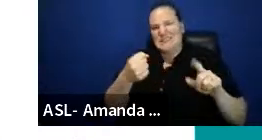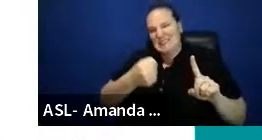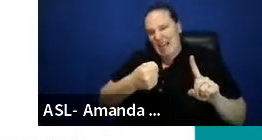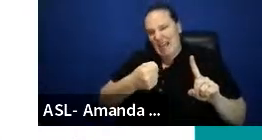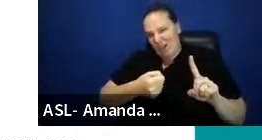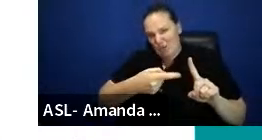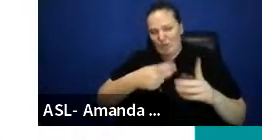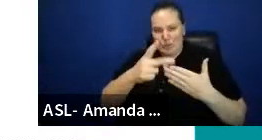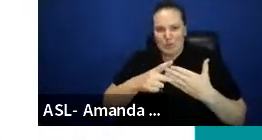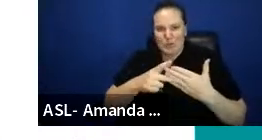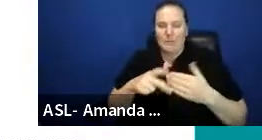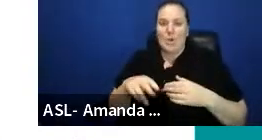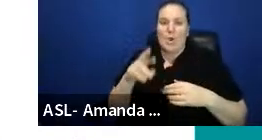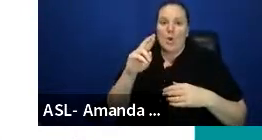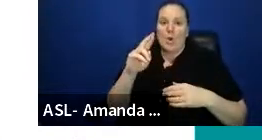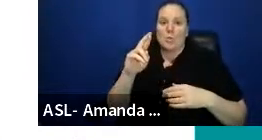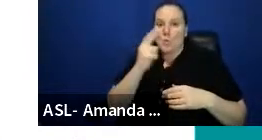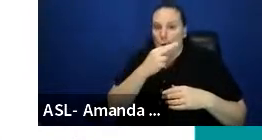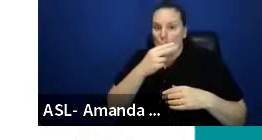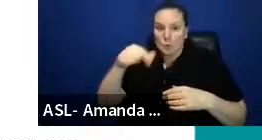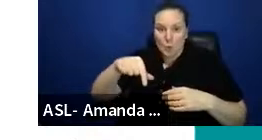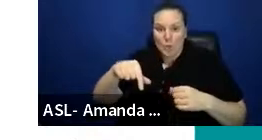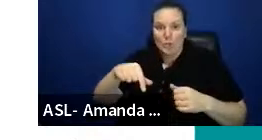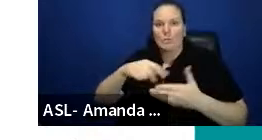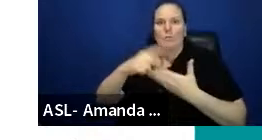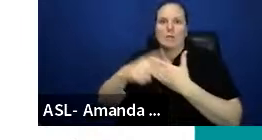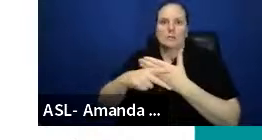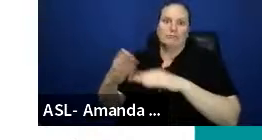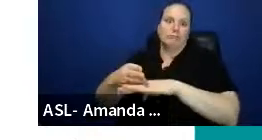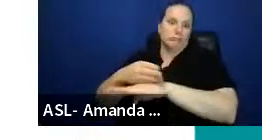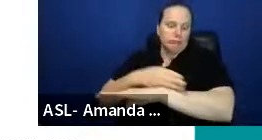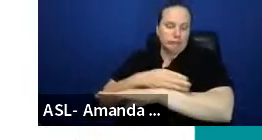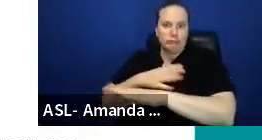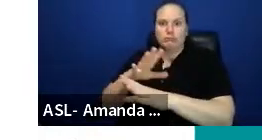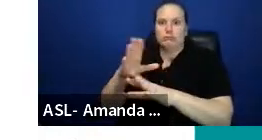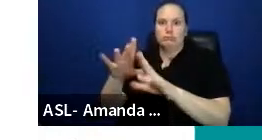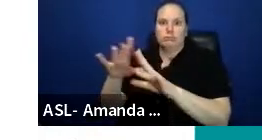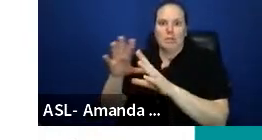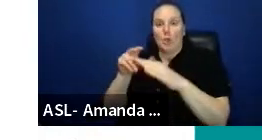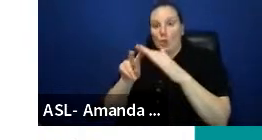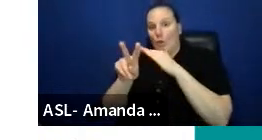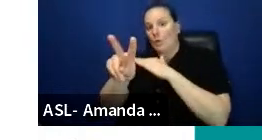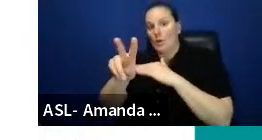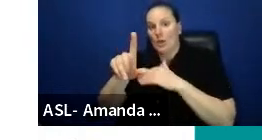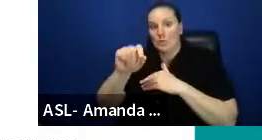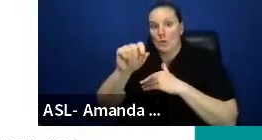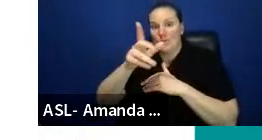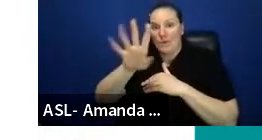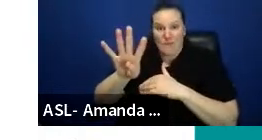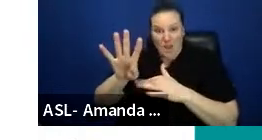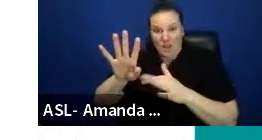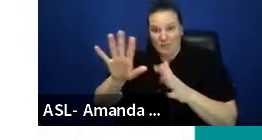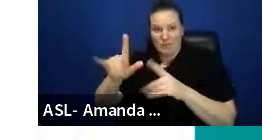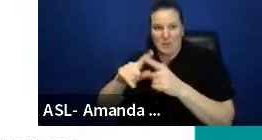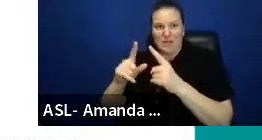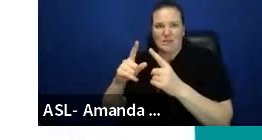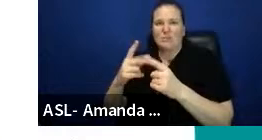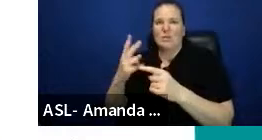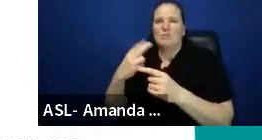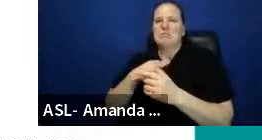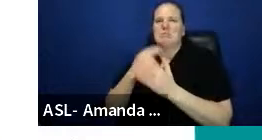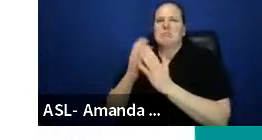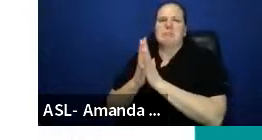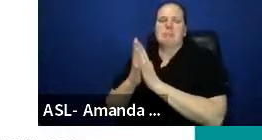program area. The Rose Quarter project is being planned and improved and is included in the forecast of 2045, but the kind of bottleneck near the